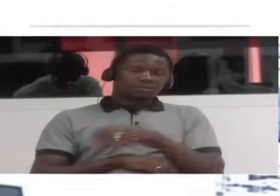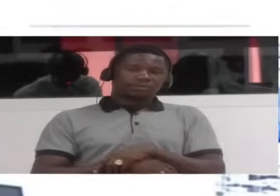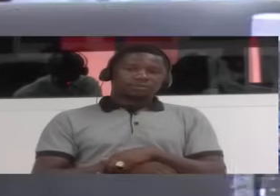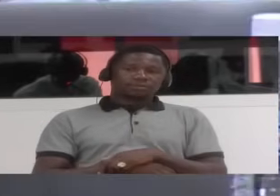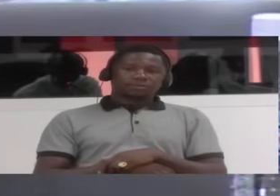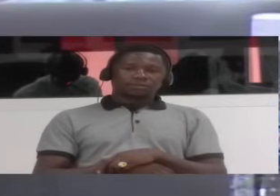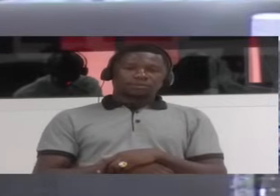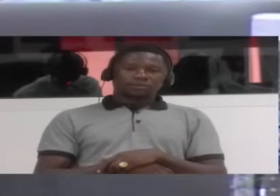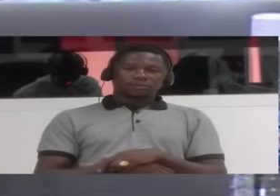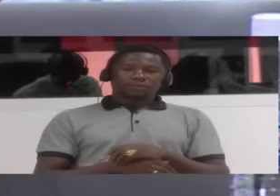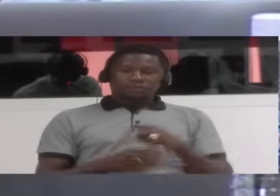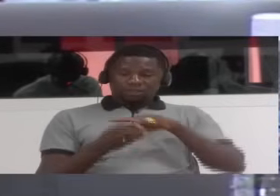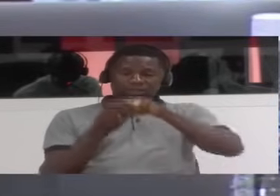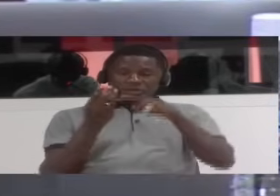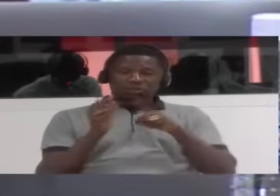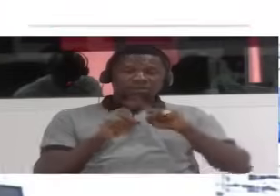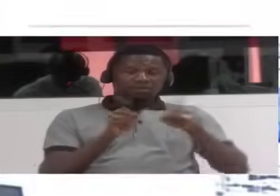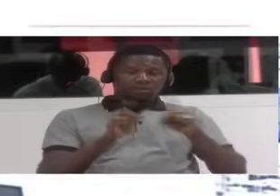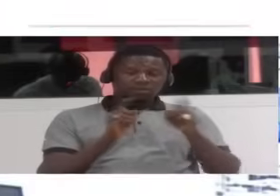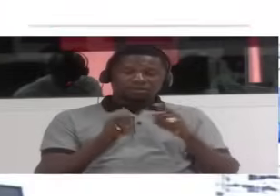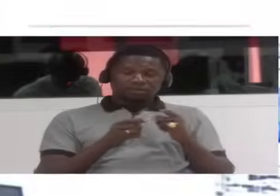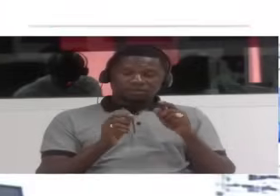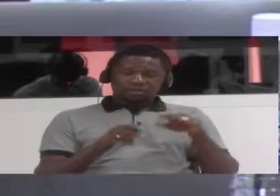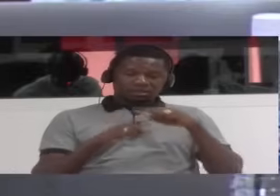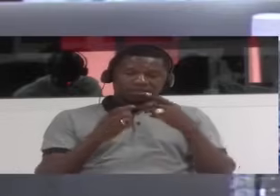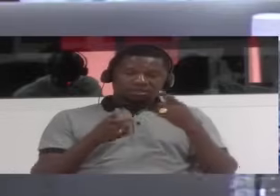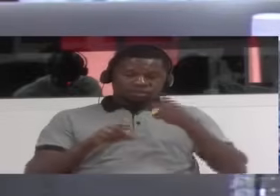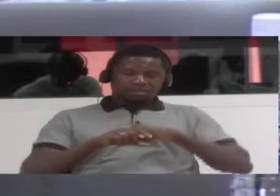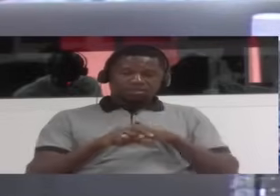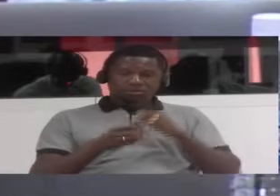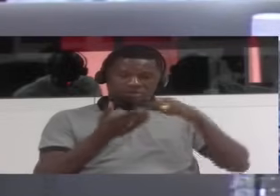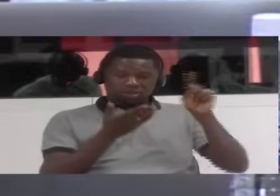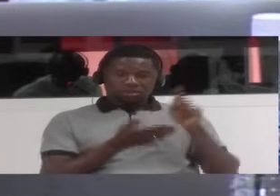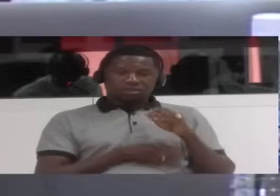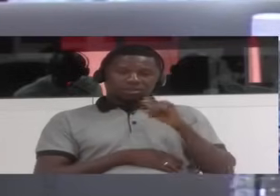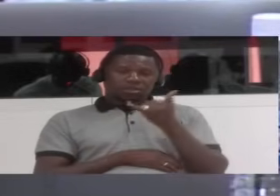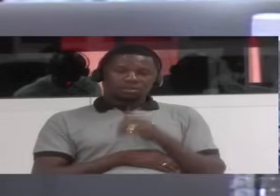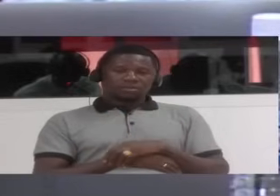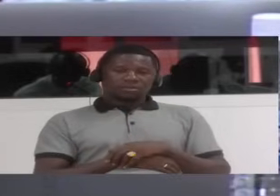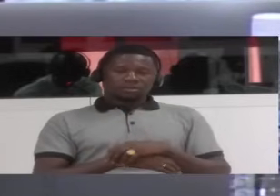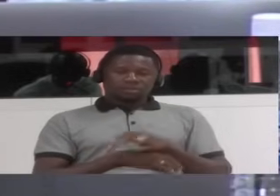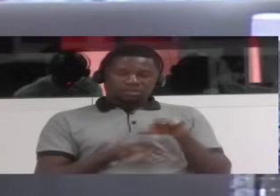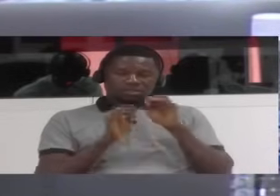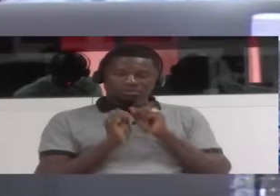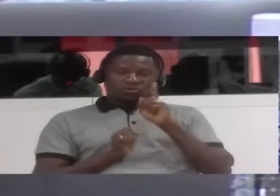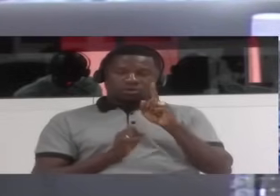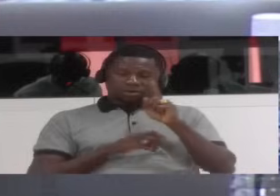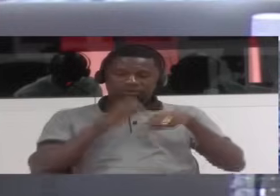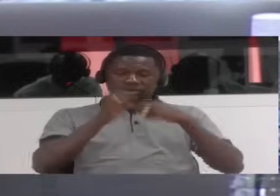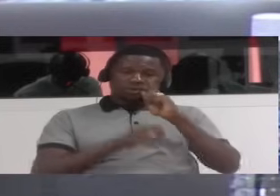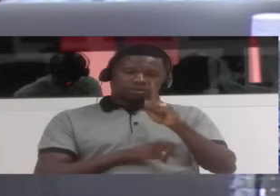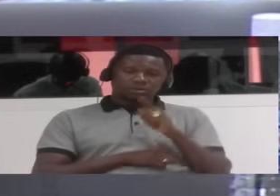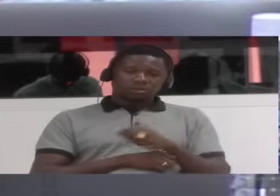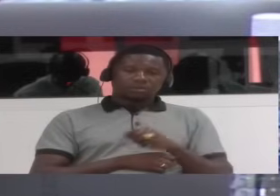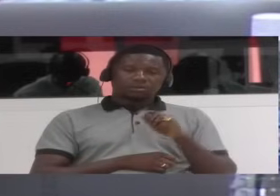These were all different incidents, correct? Yes, correct. Okay, let's take them one by one. Imam Babali. He